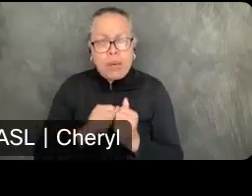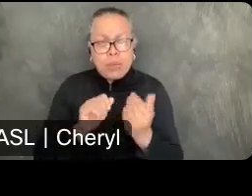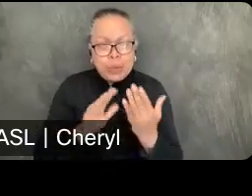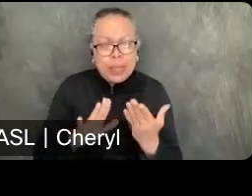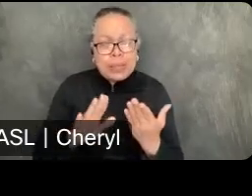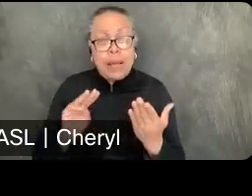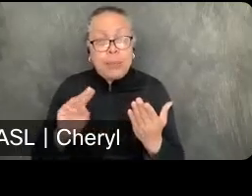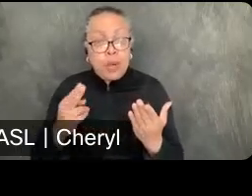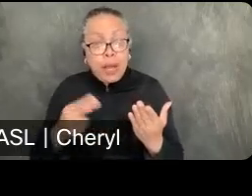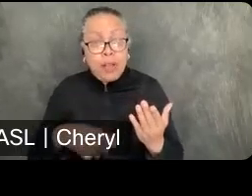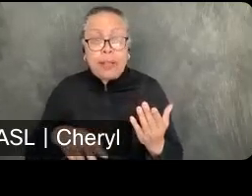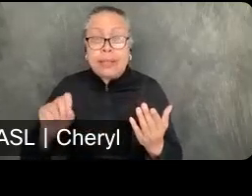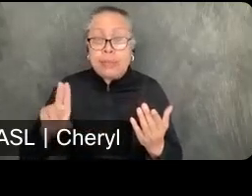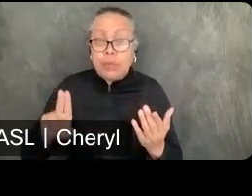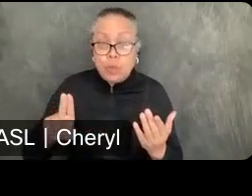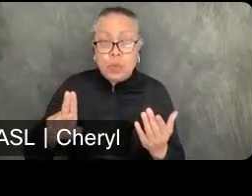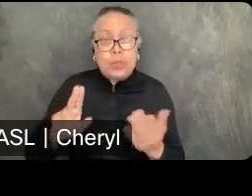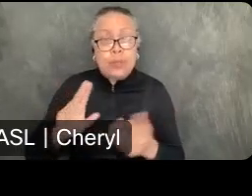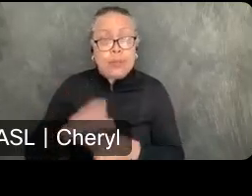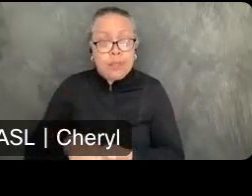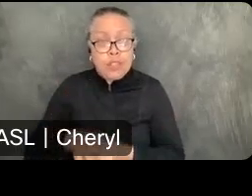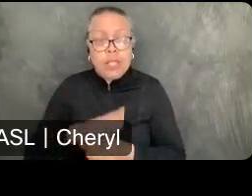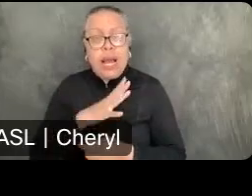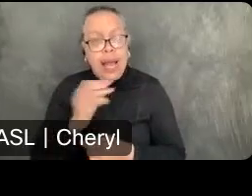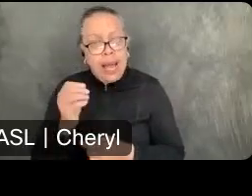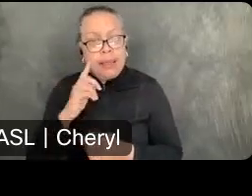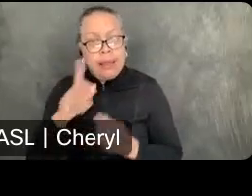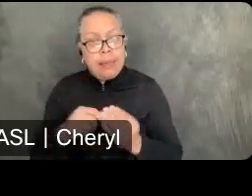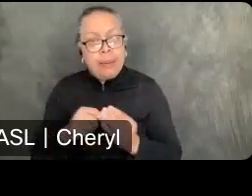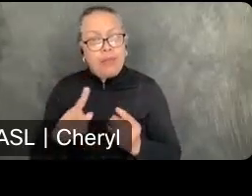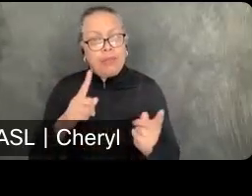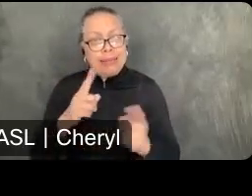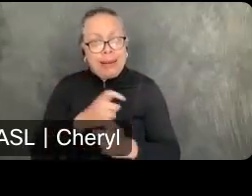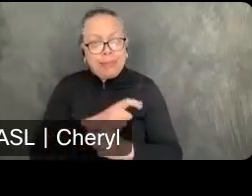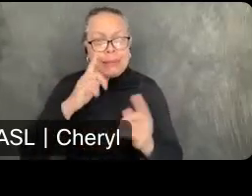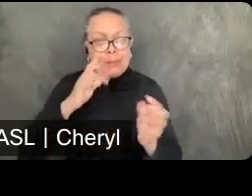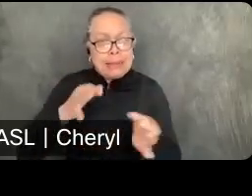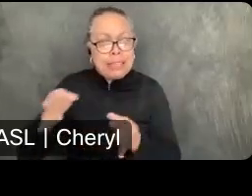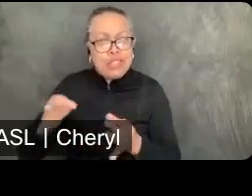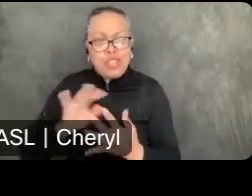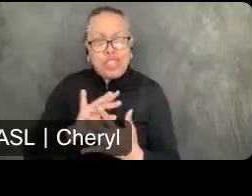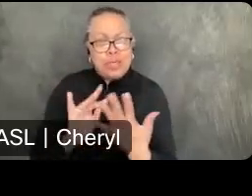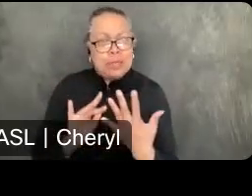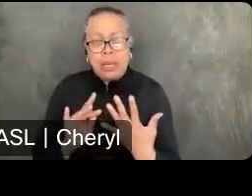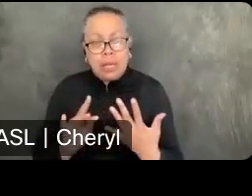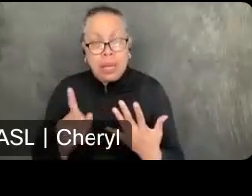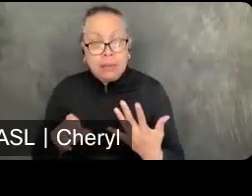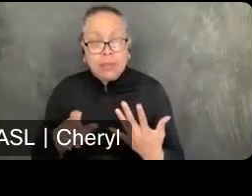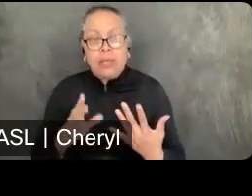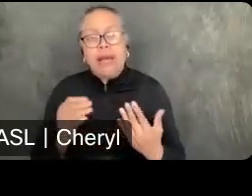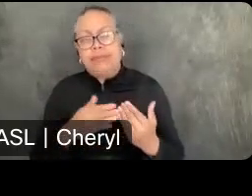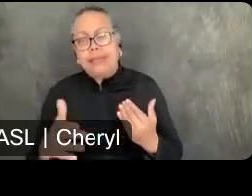while honoring the complex decisions that they have to weigh. Now, we have a few slides